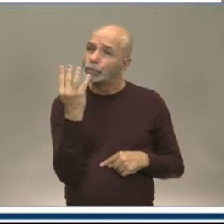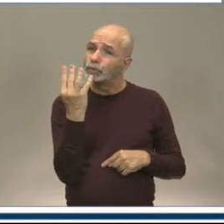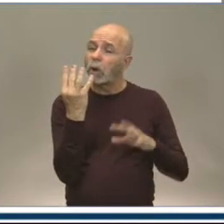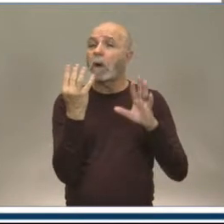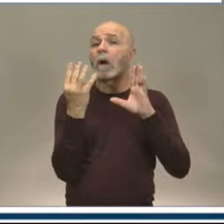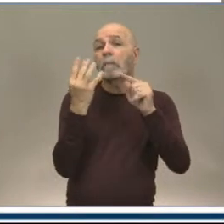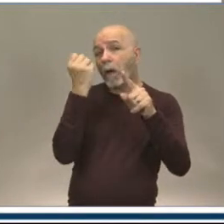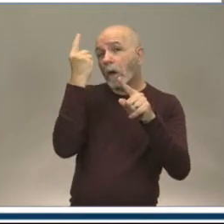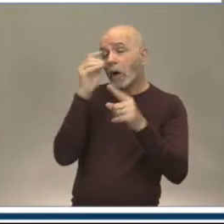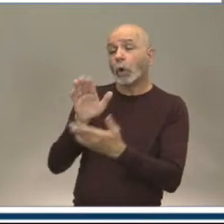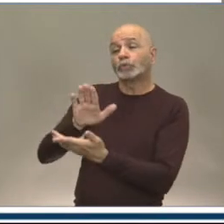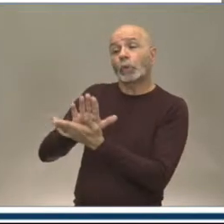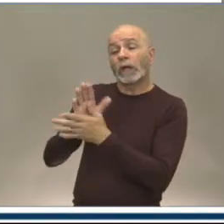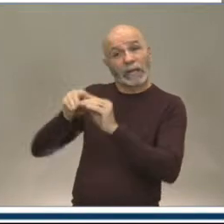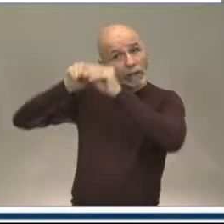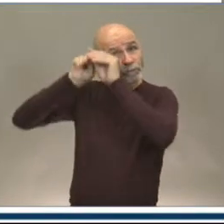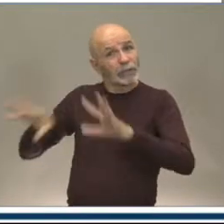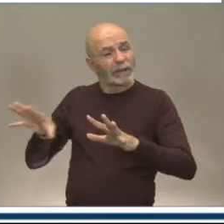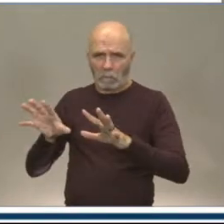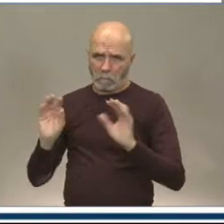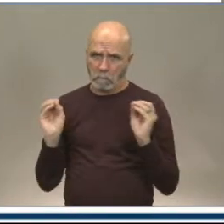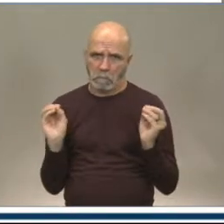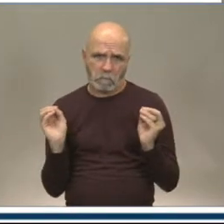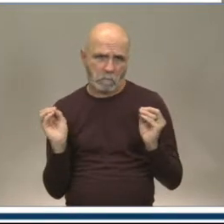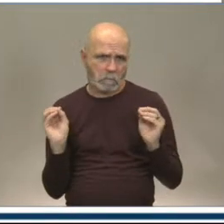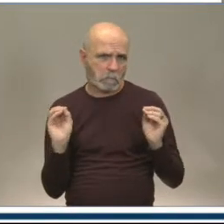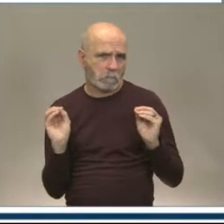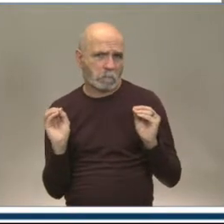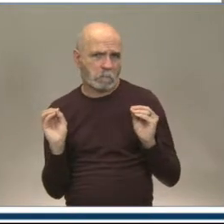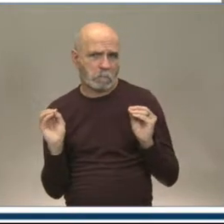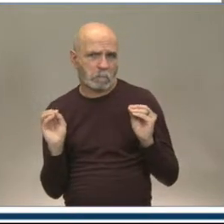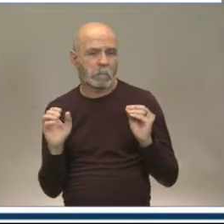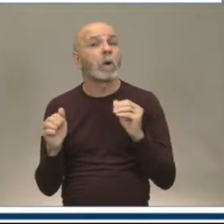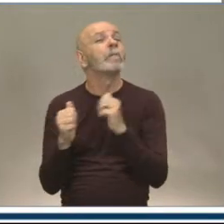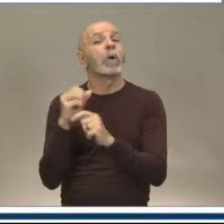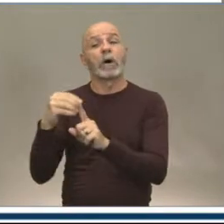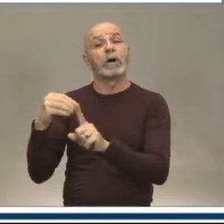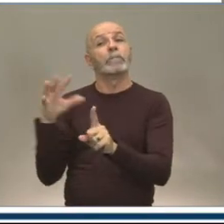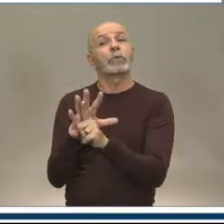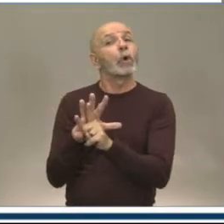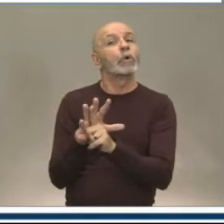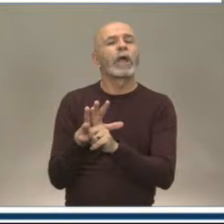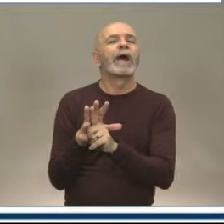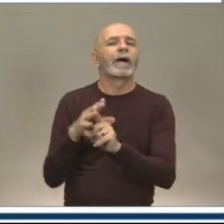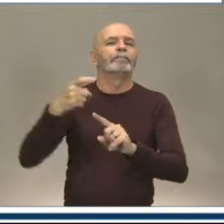almost all the cases have occurred from exposure outside of the school. So